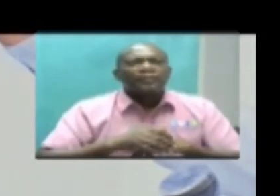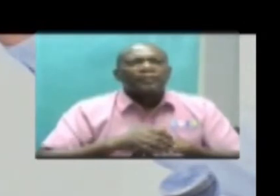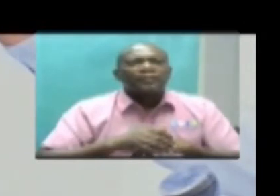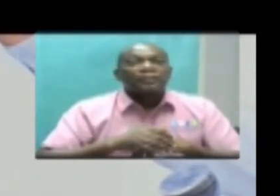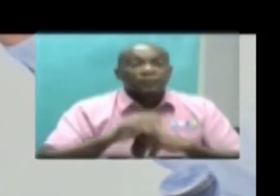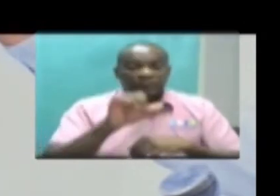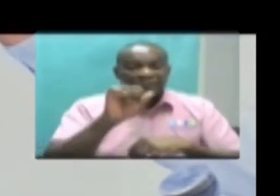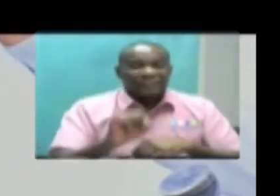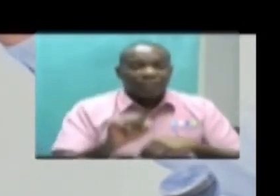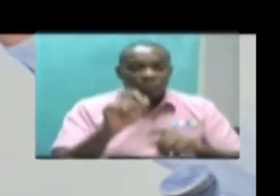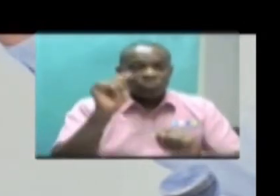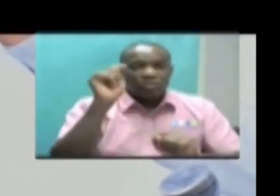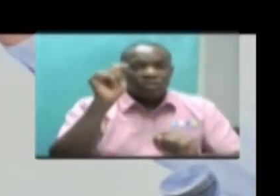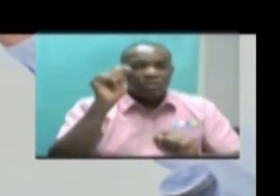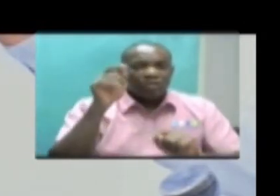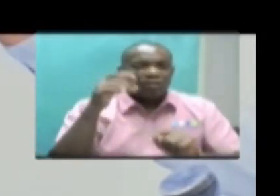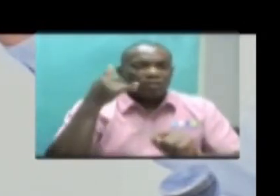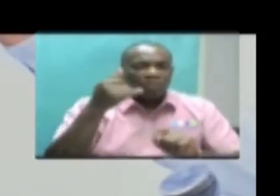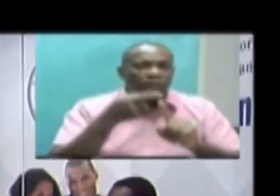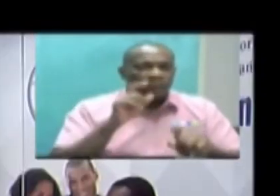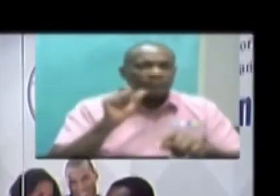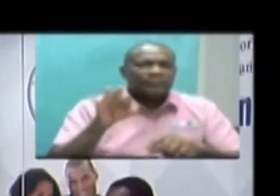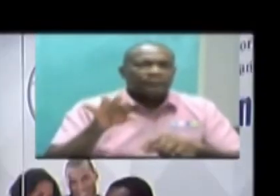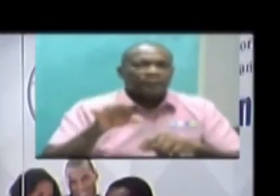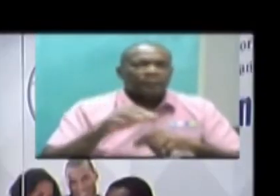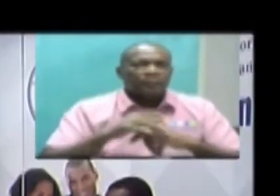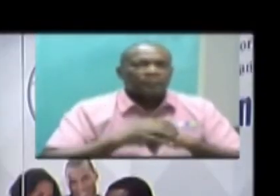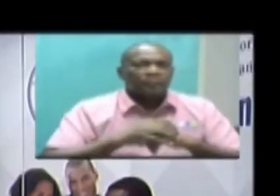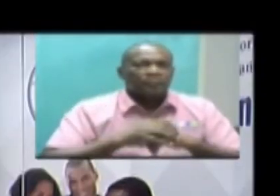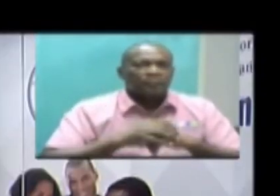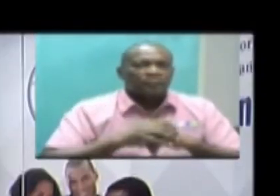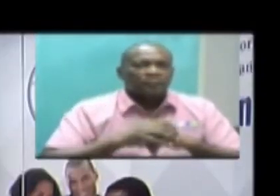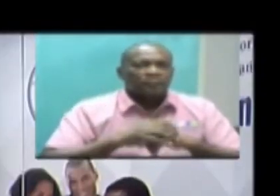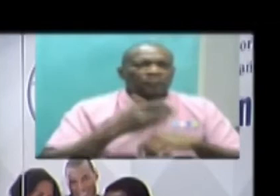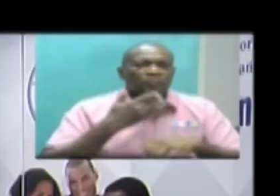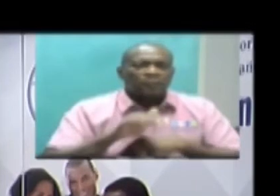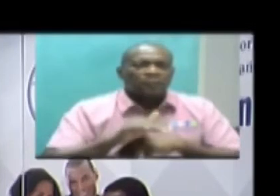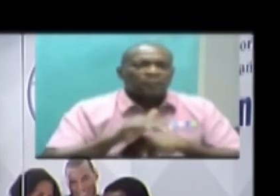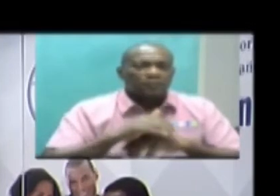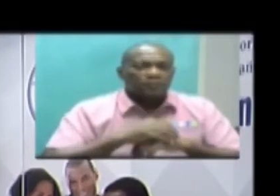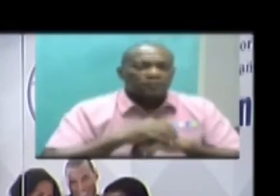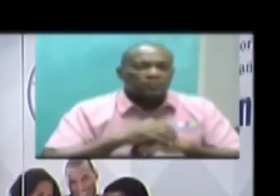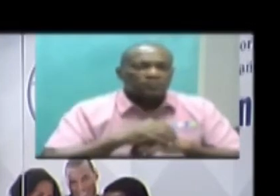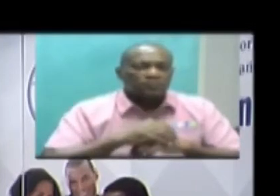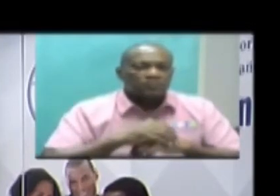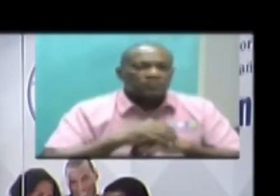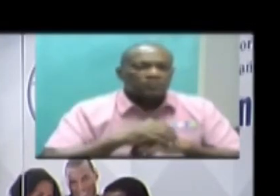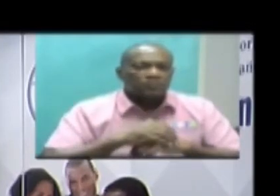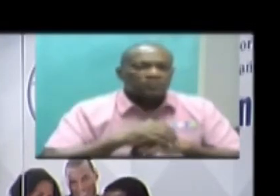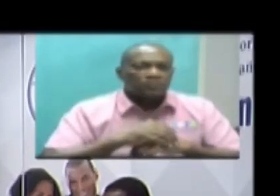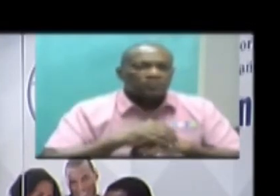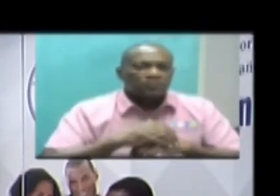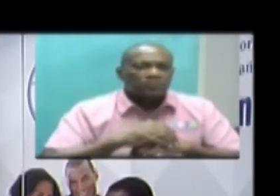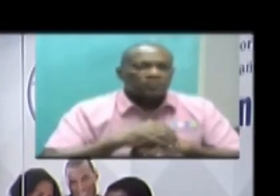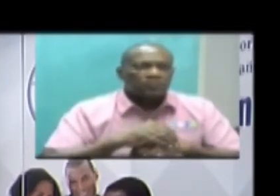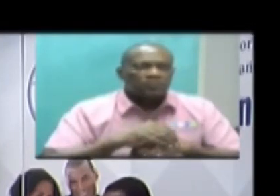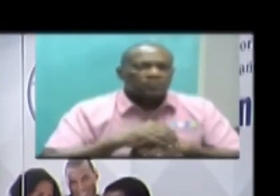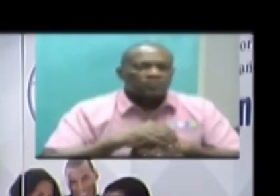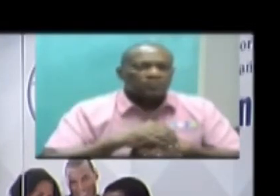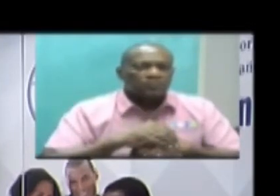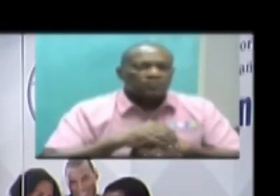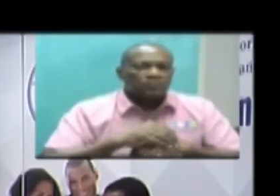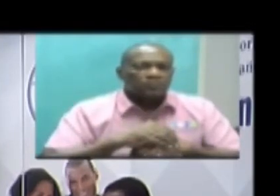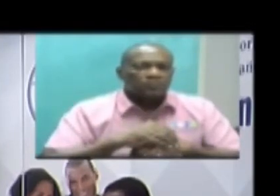Fernando. Caller, welcome. Hi, good night. I have a little issue